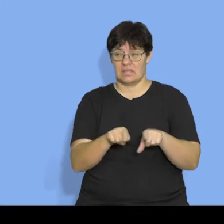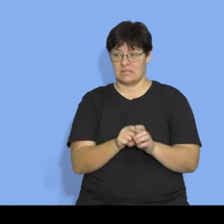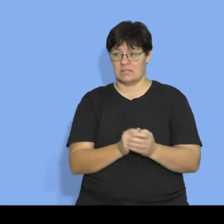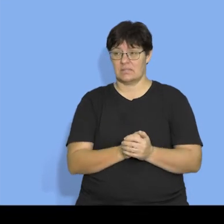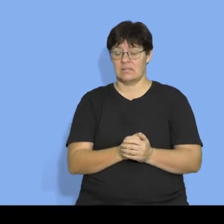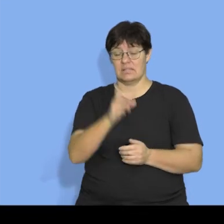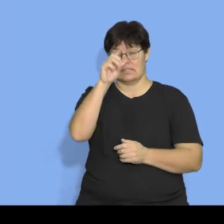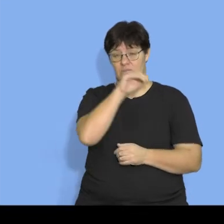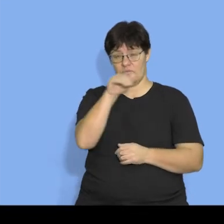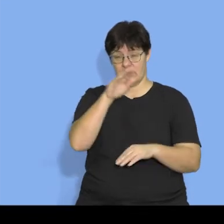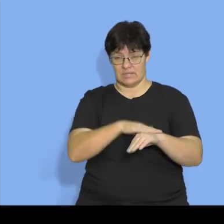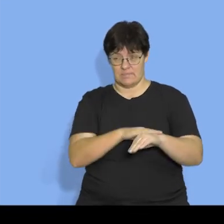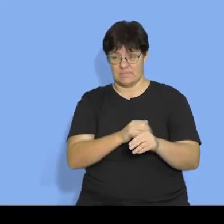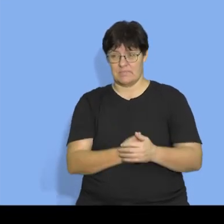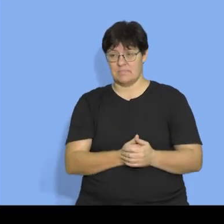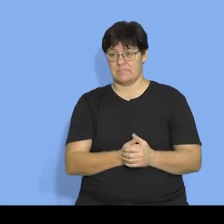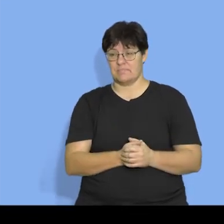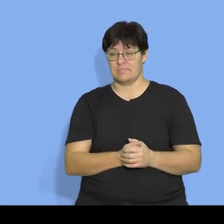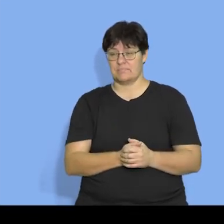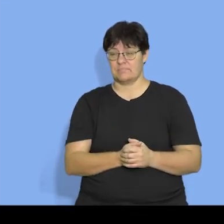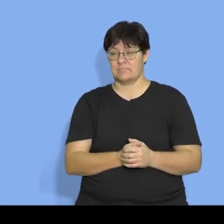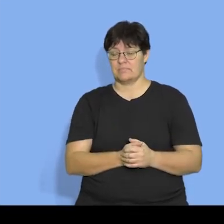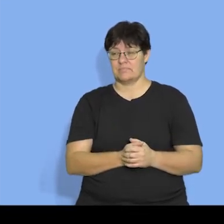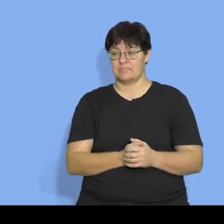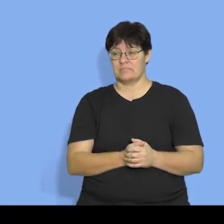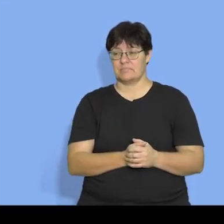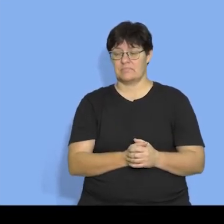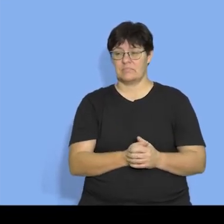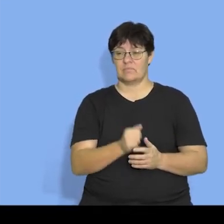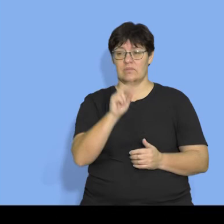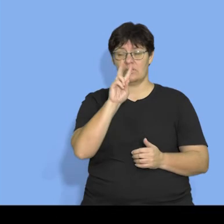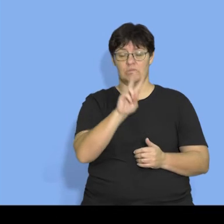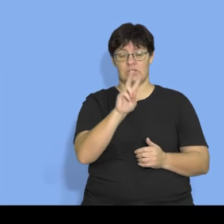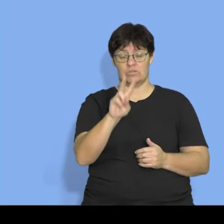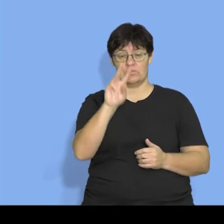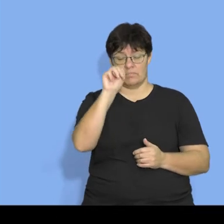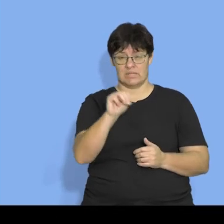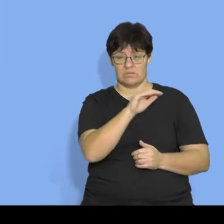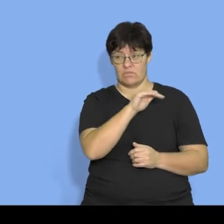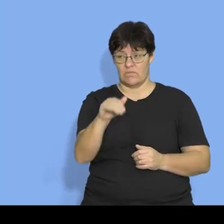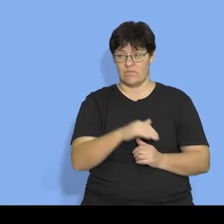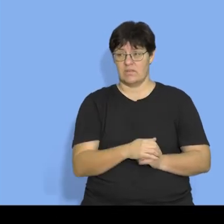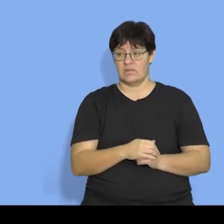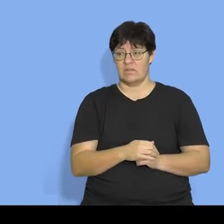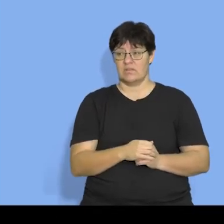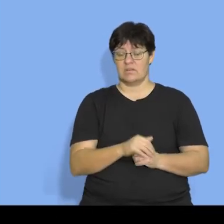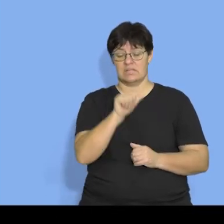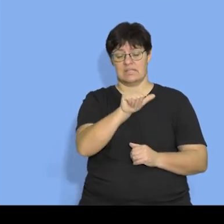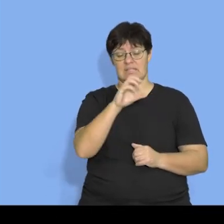is distance over time. She went 22 meters